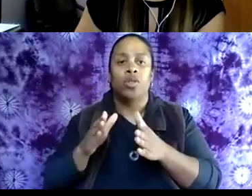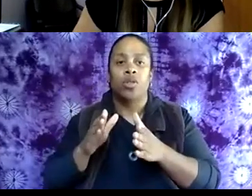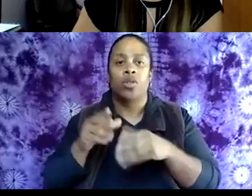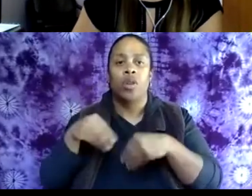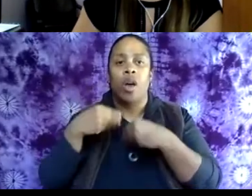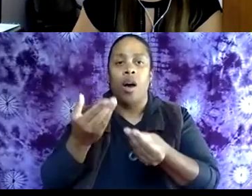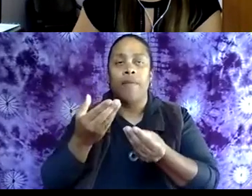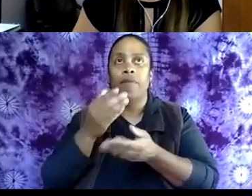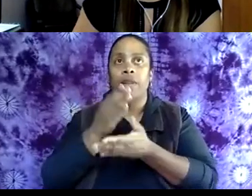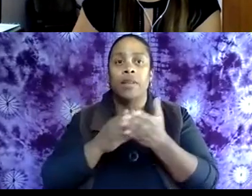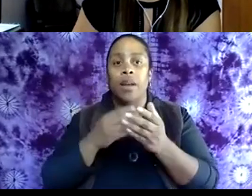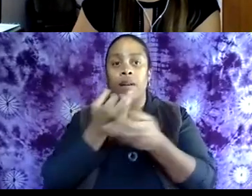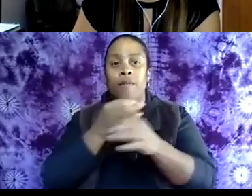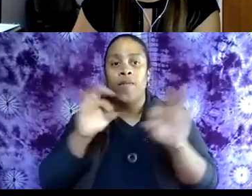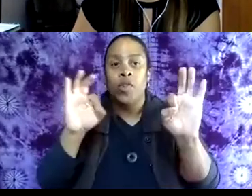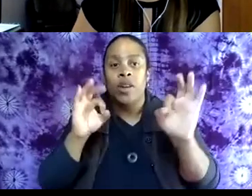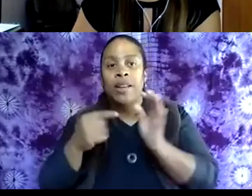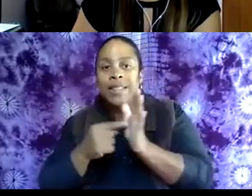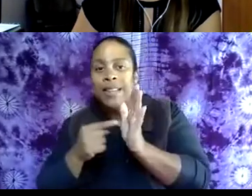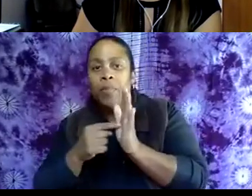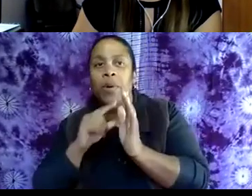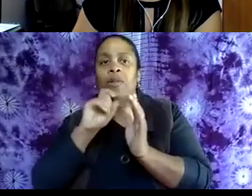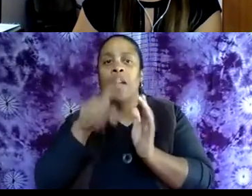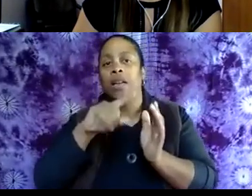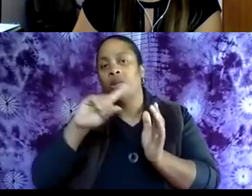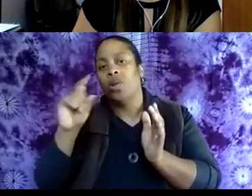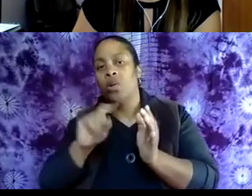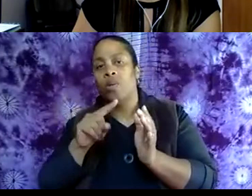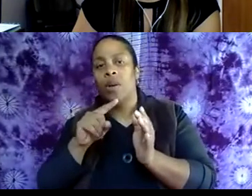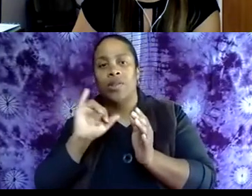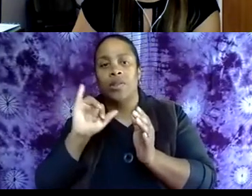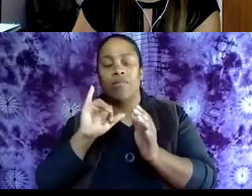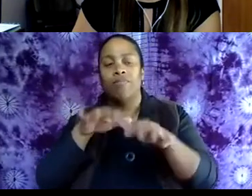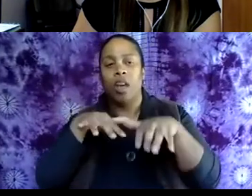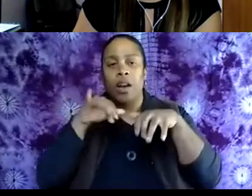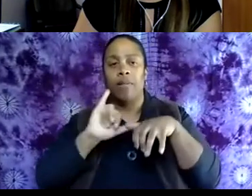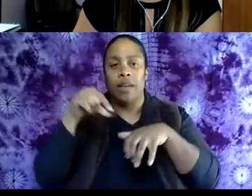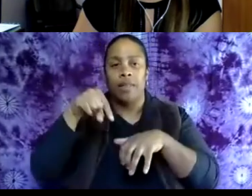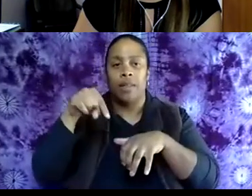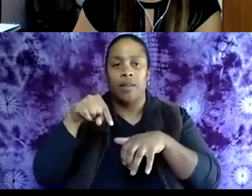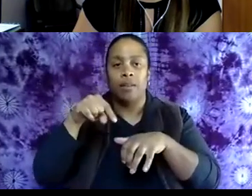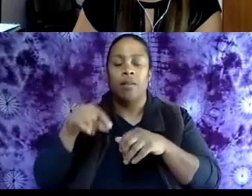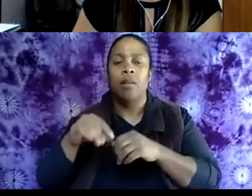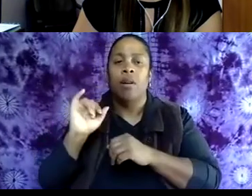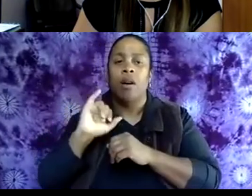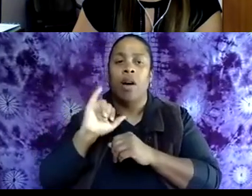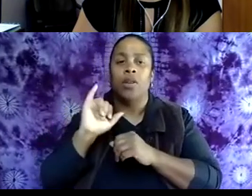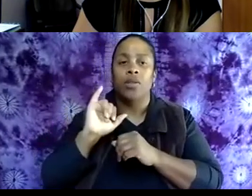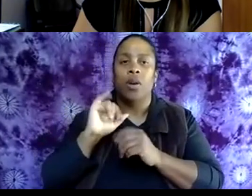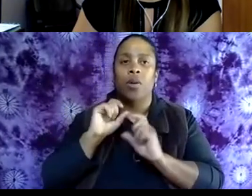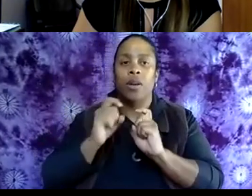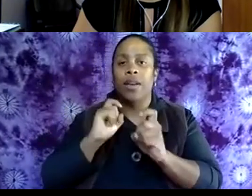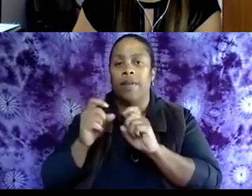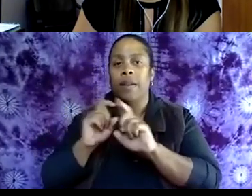free samples of answered questions from the audience, like this right here, an intuitive panel, and also giving lots of different